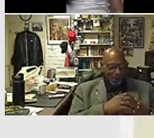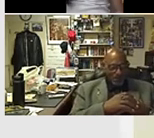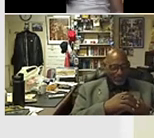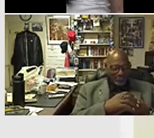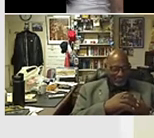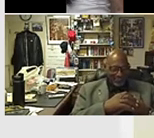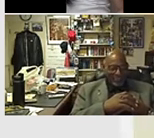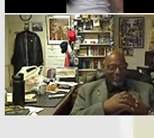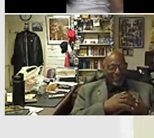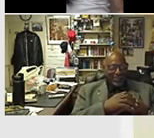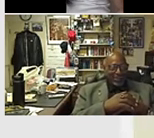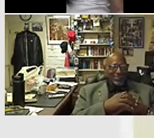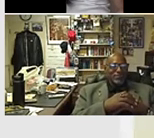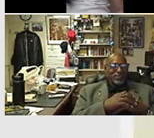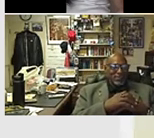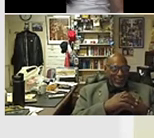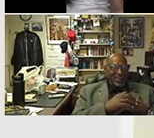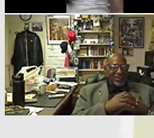Oh boy.